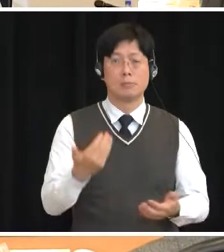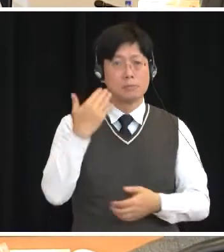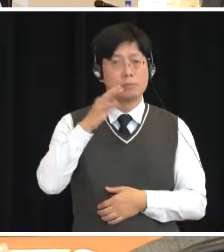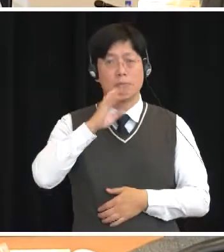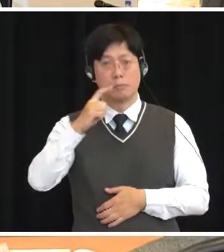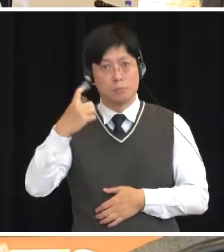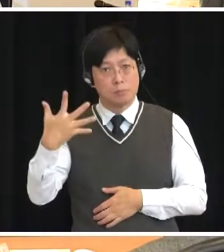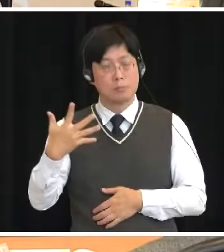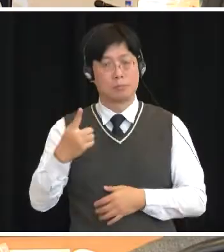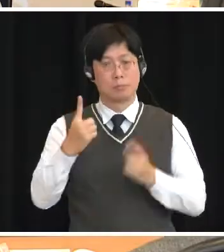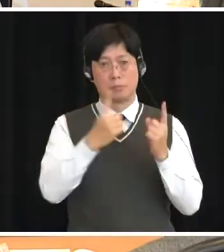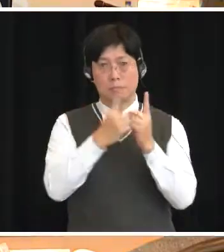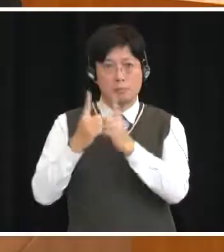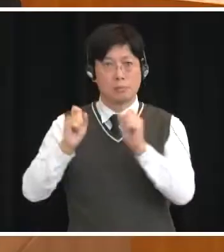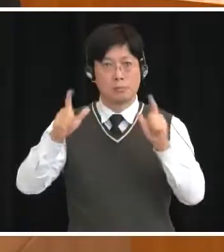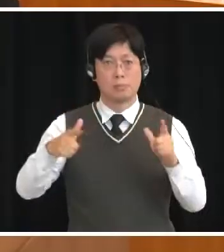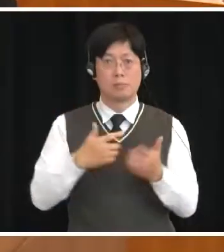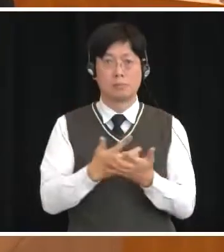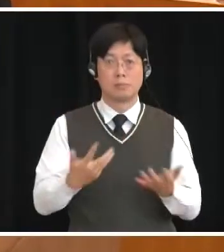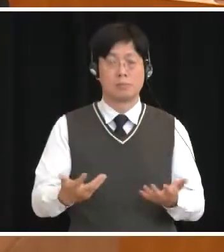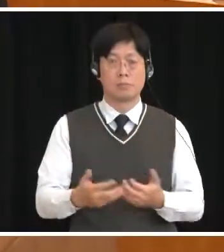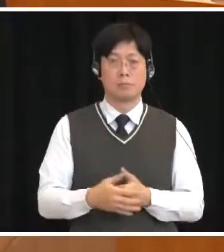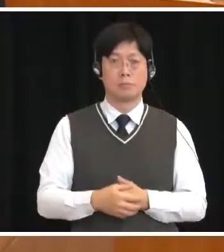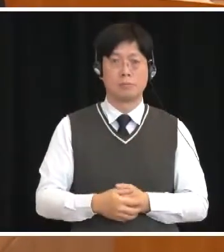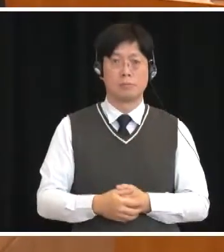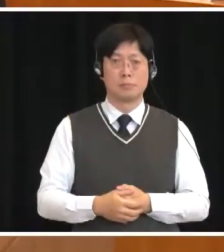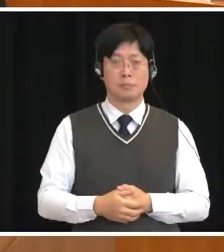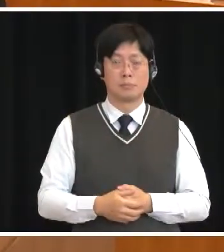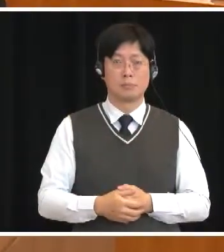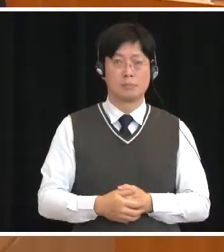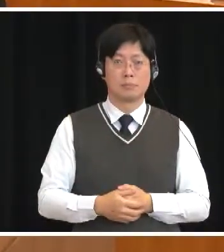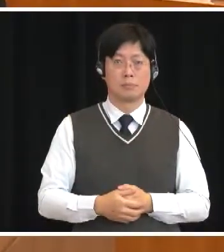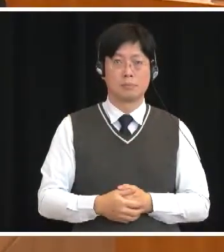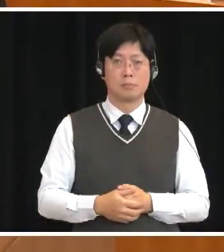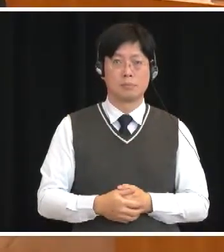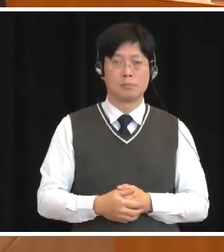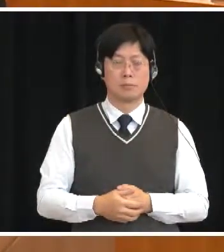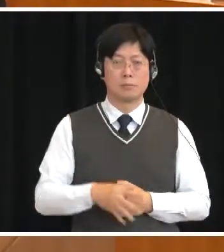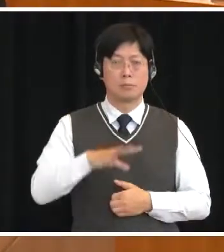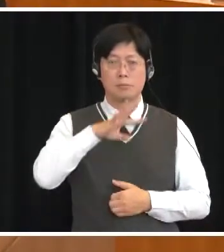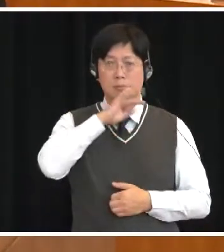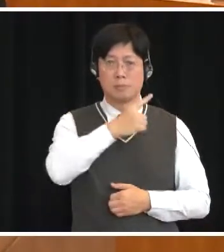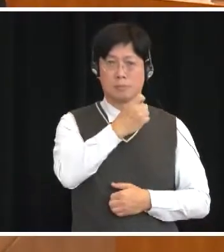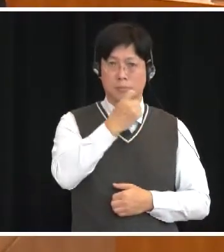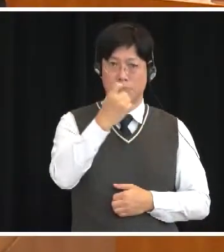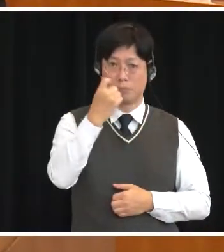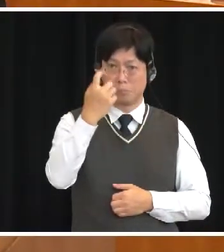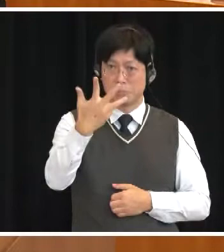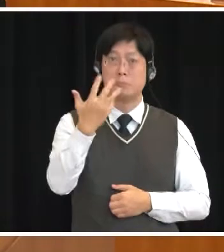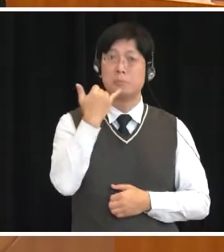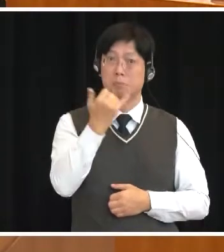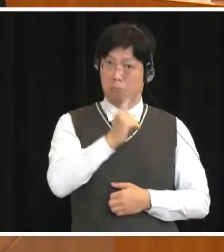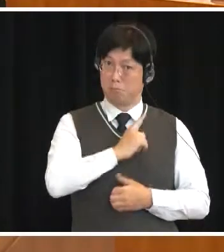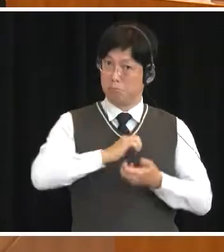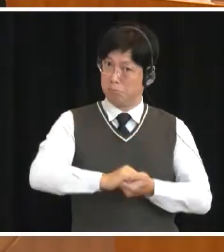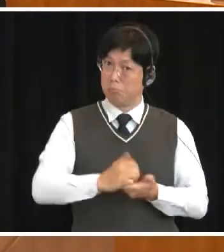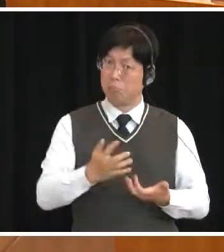What exactly are we going to do for an 18-year-old versus a 16-year-old?